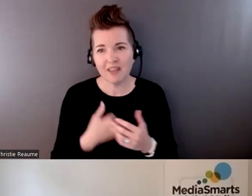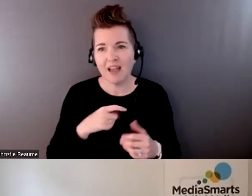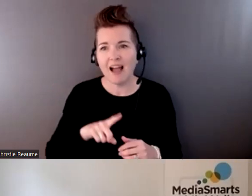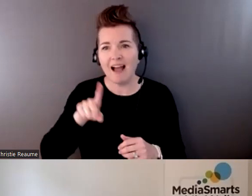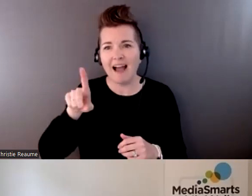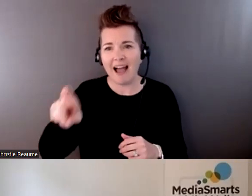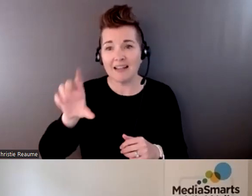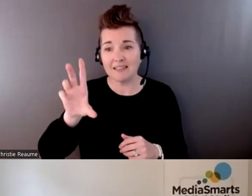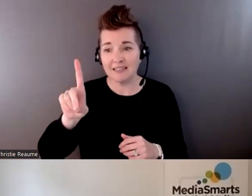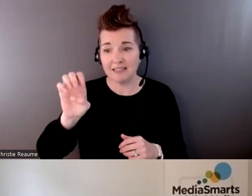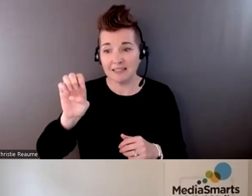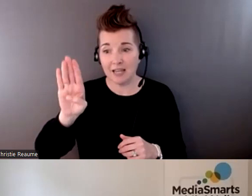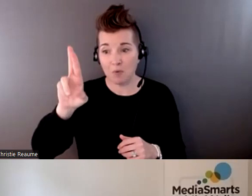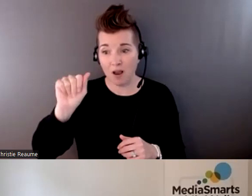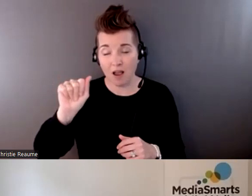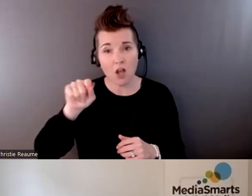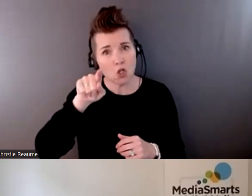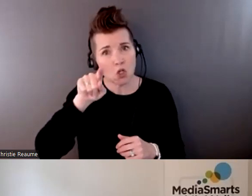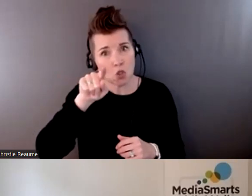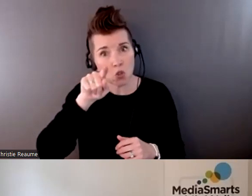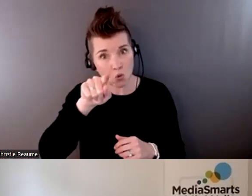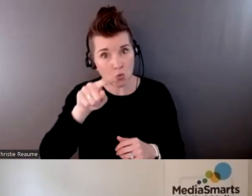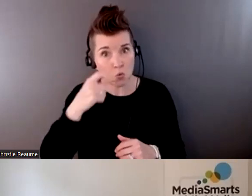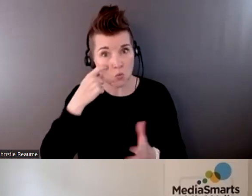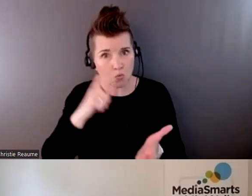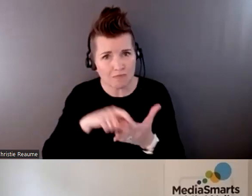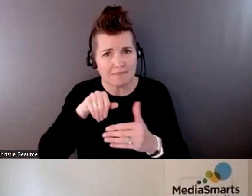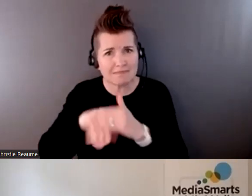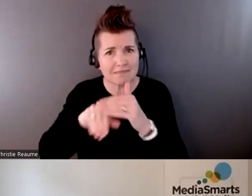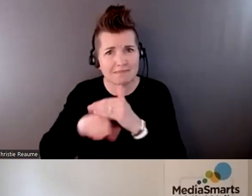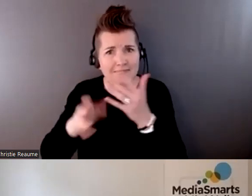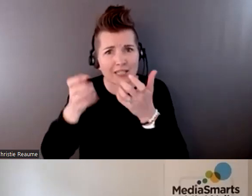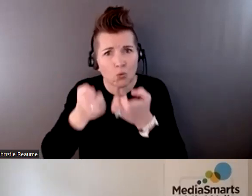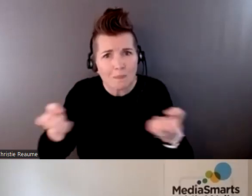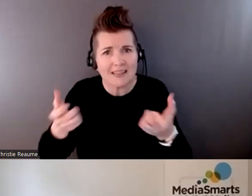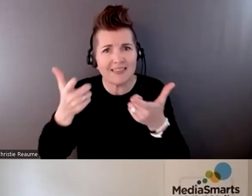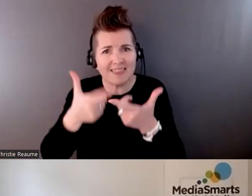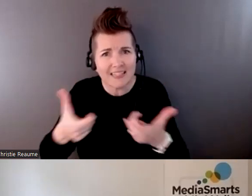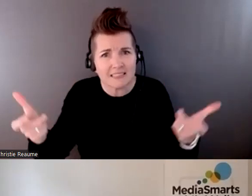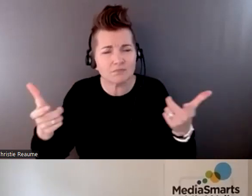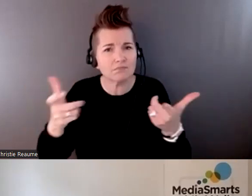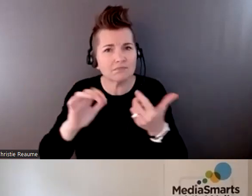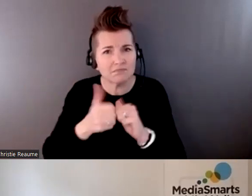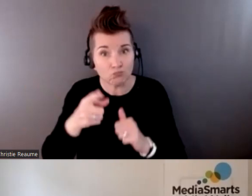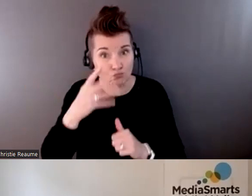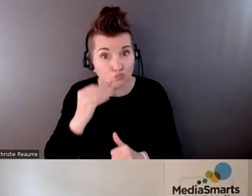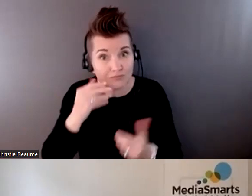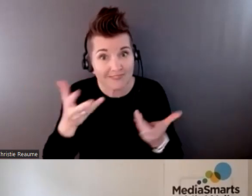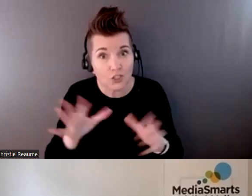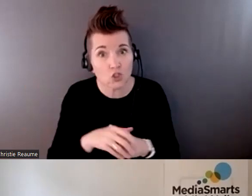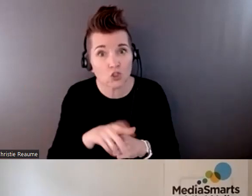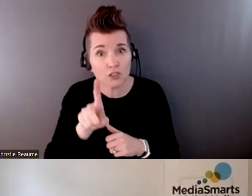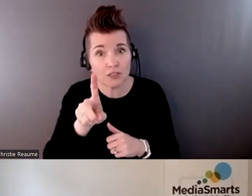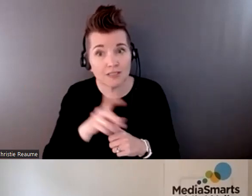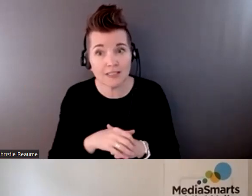to Internet connection or access to equipment you know how do you get around it is this something that you've experienced we